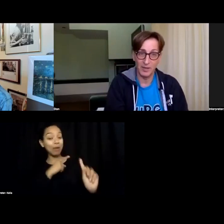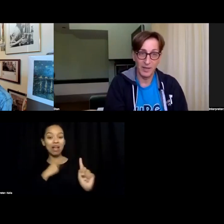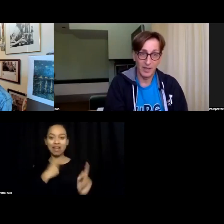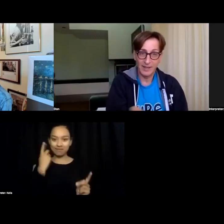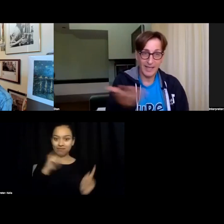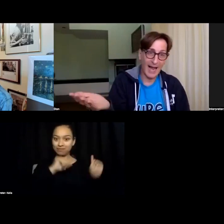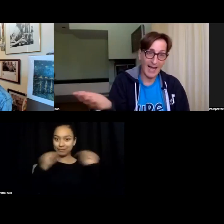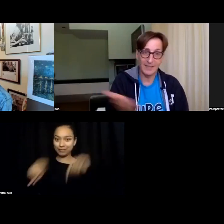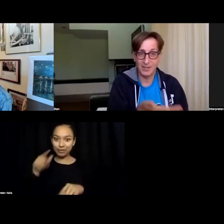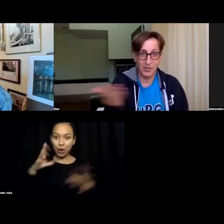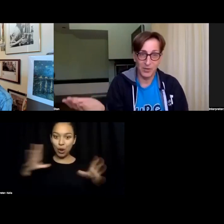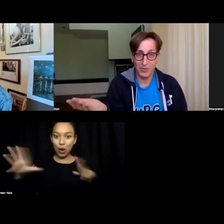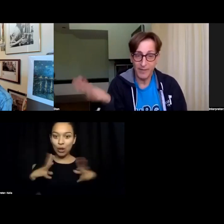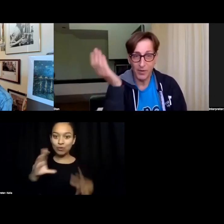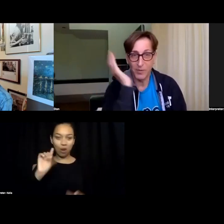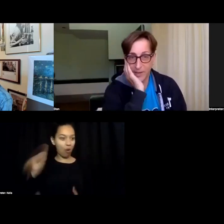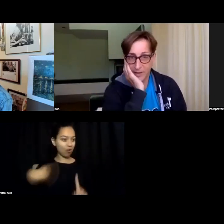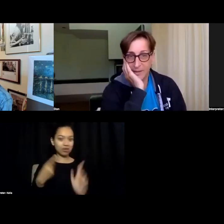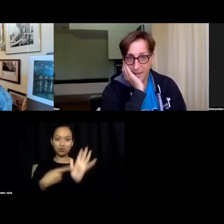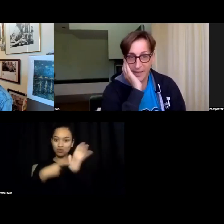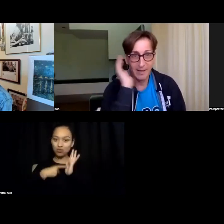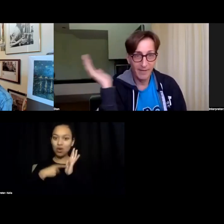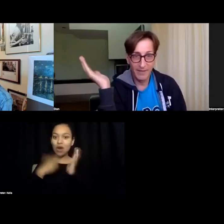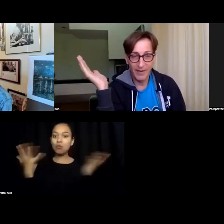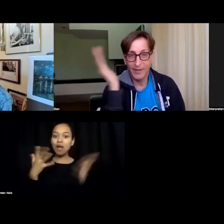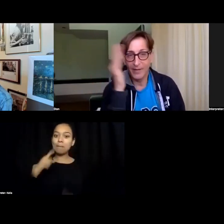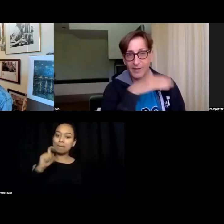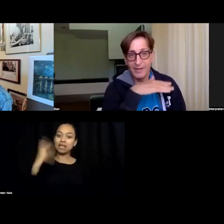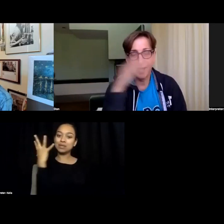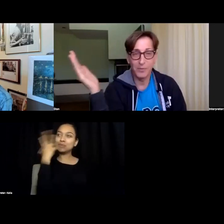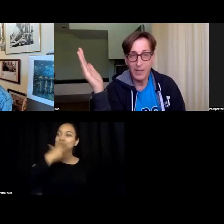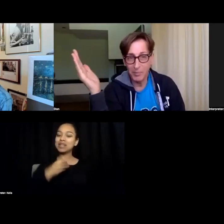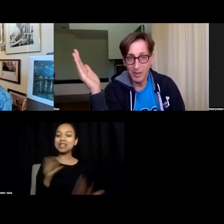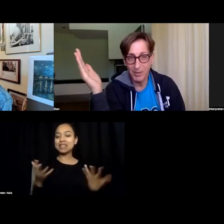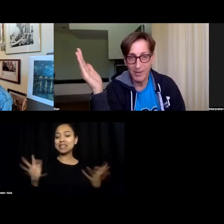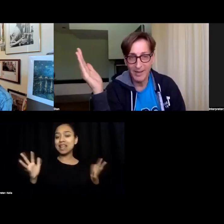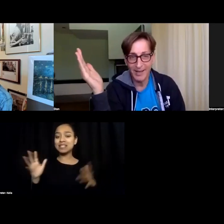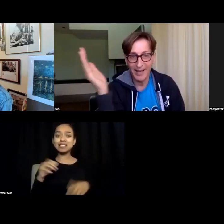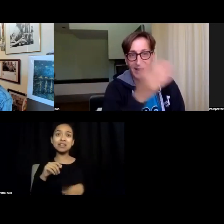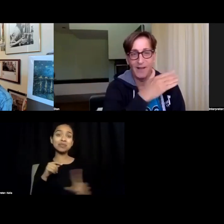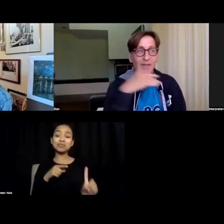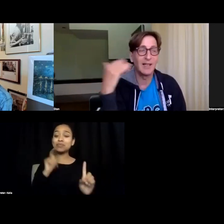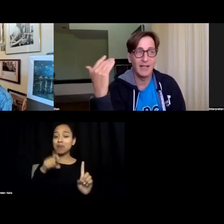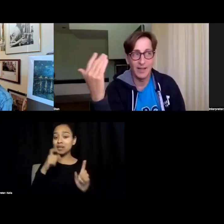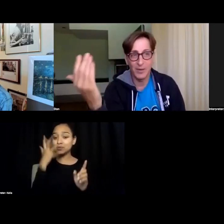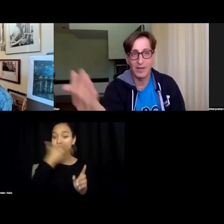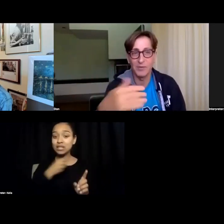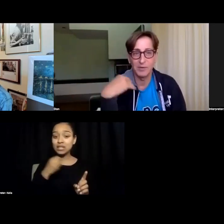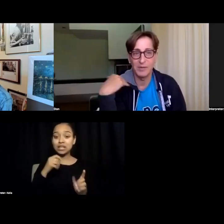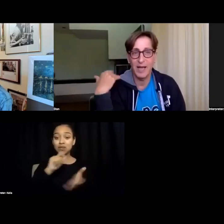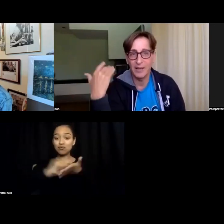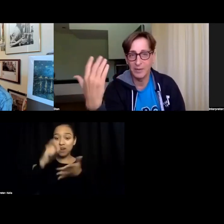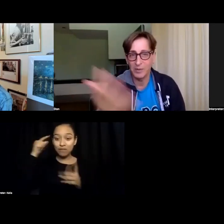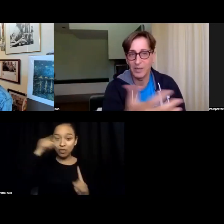way you could get cast and that's all you could write for, were these like very non-real people. Mm. And I love the idea, and that's why I